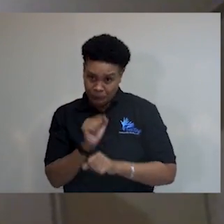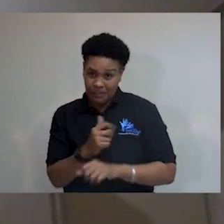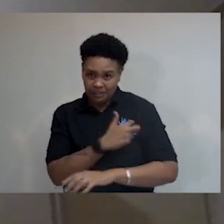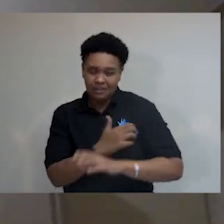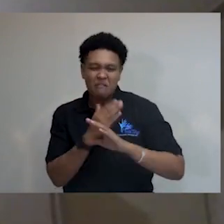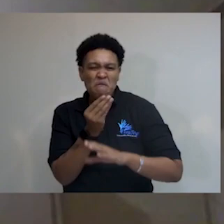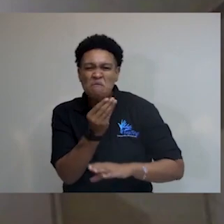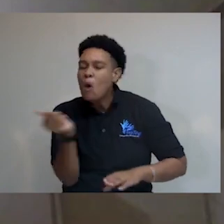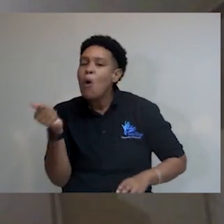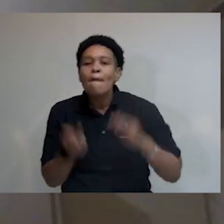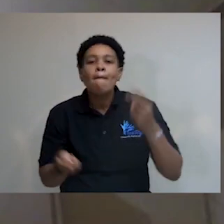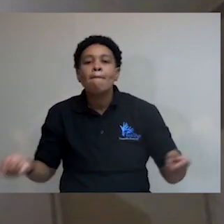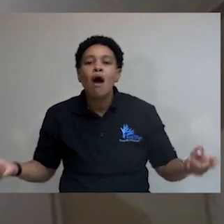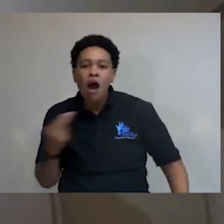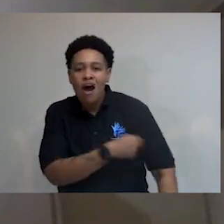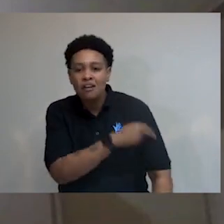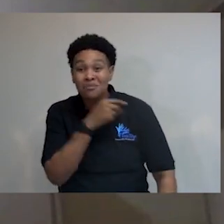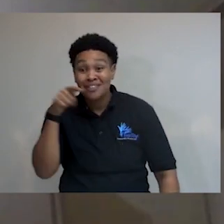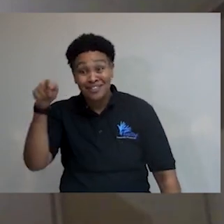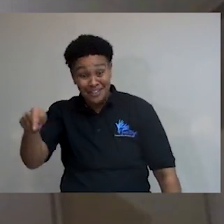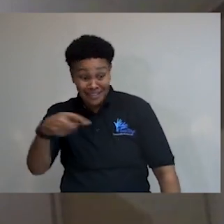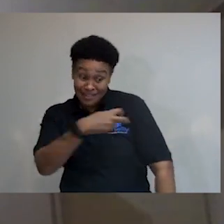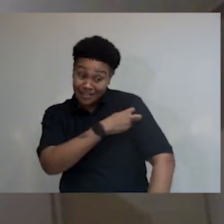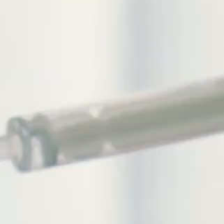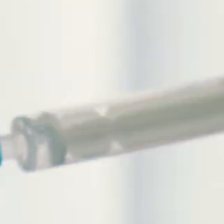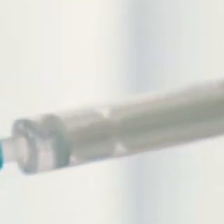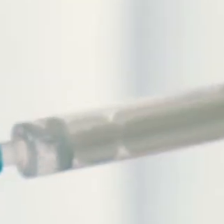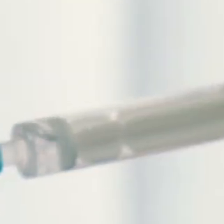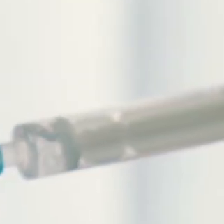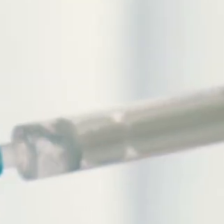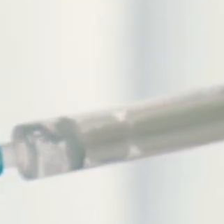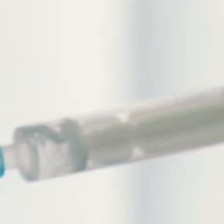are very effective and safe.